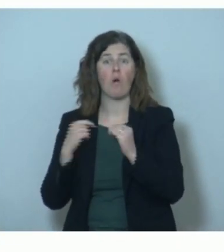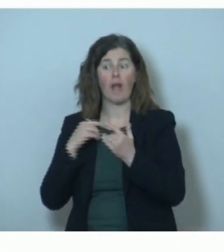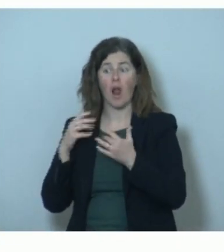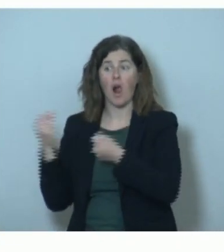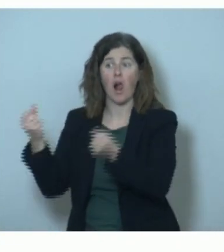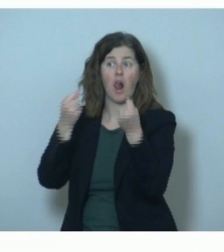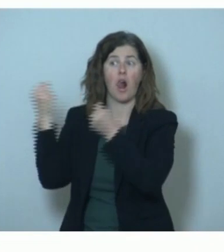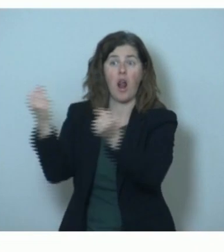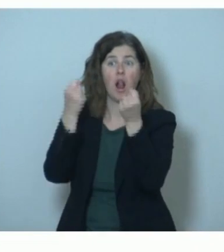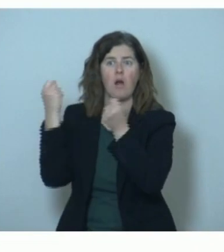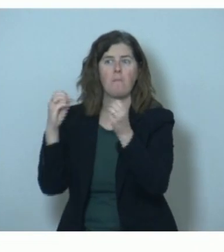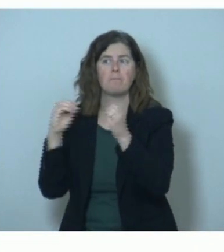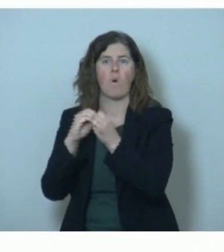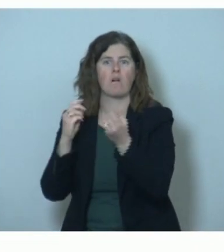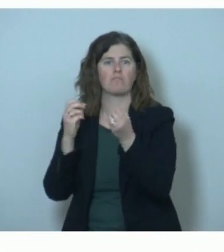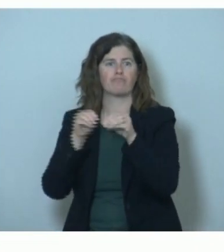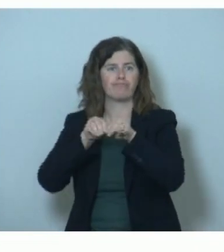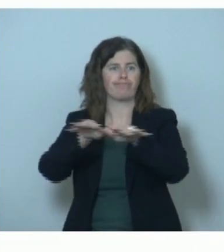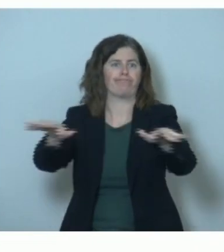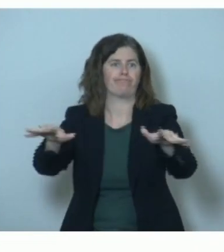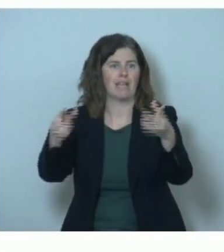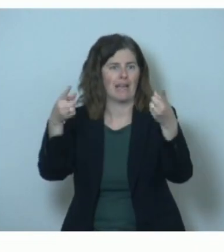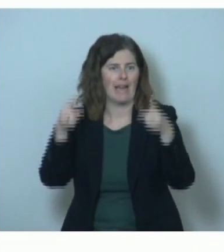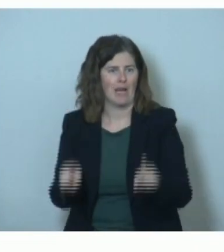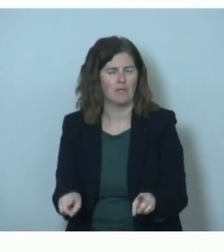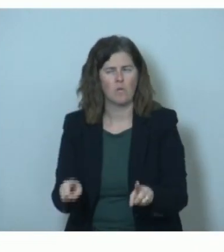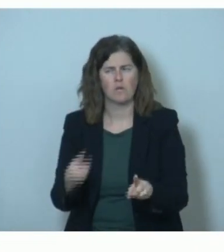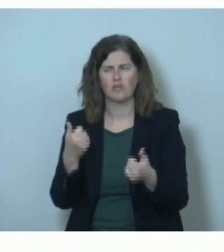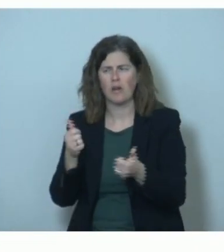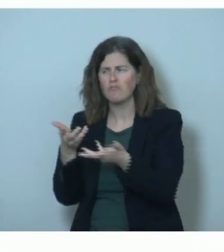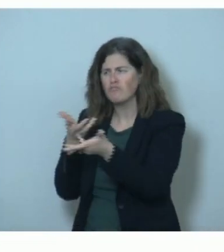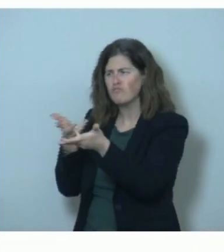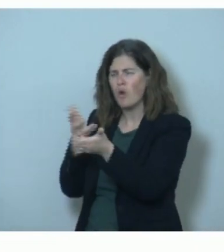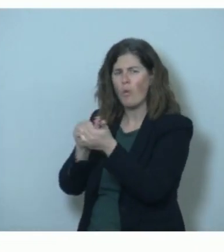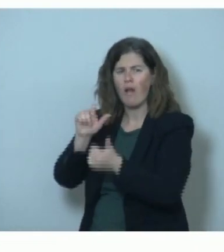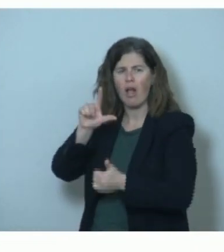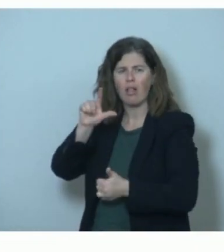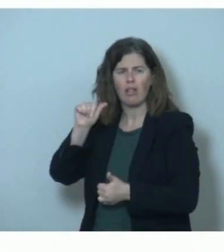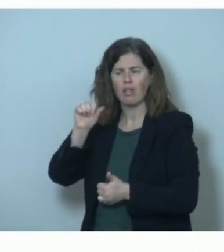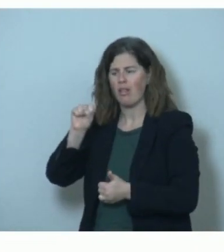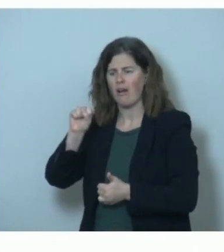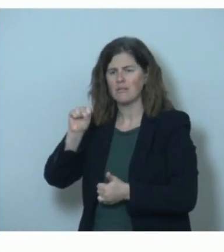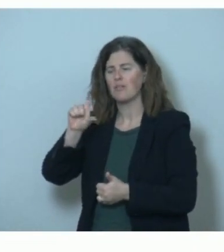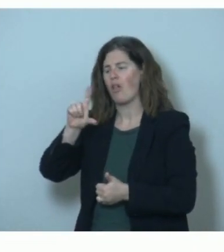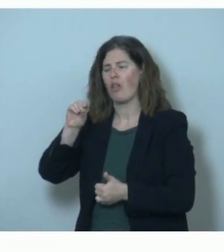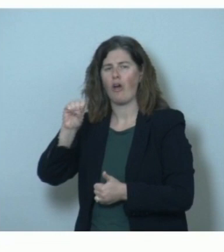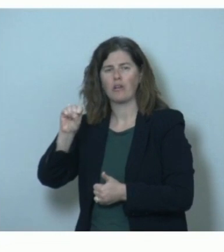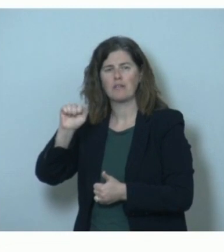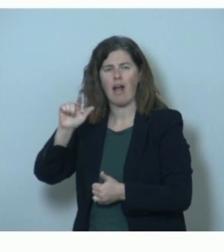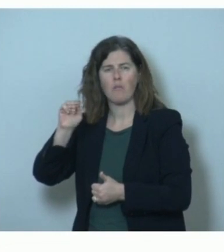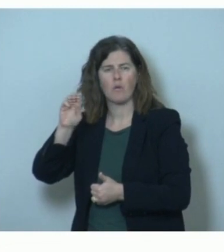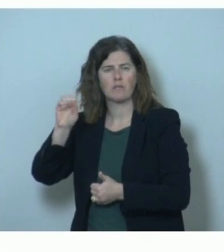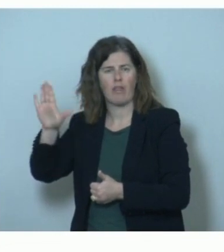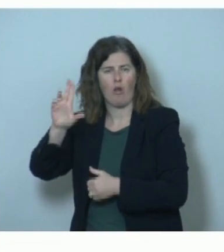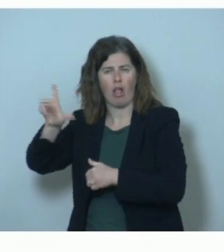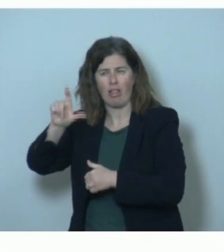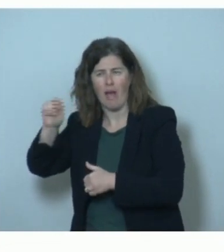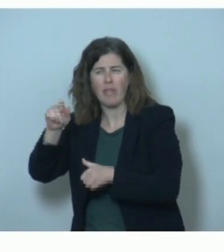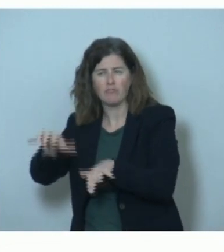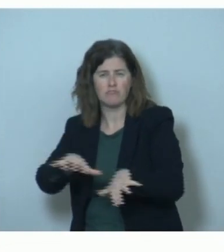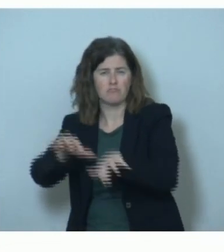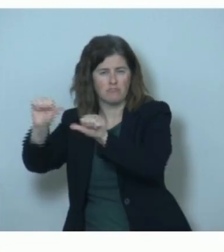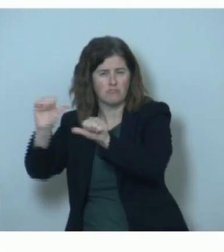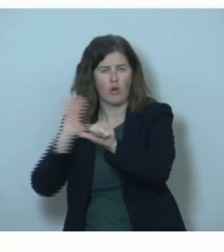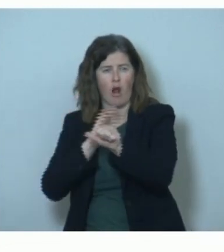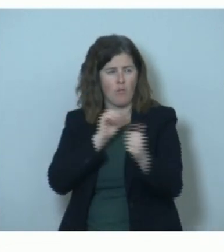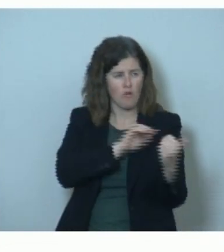more opportunity there is to spread the virus. We're working with Los Alamos National Labs, who's actually adopted the New Mexico approach to this